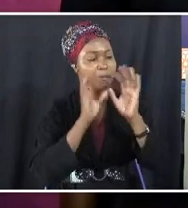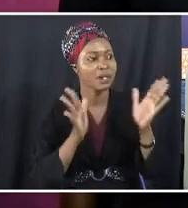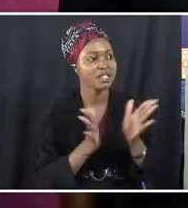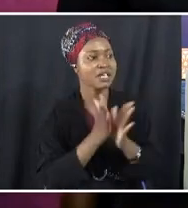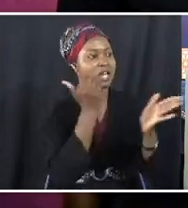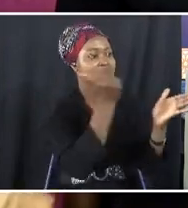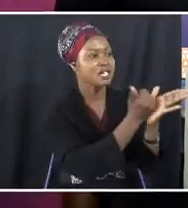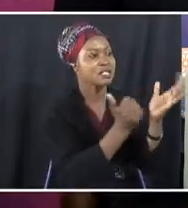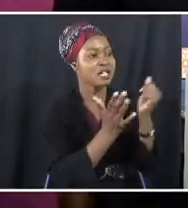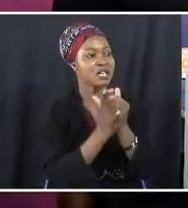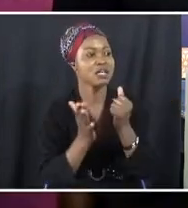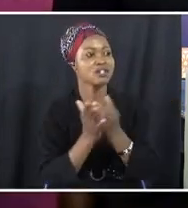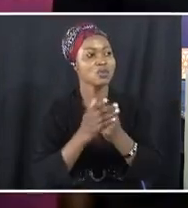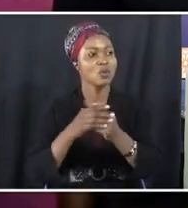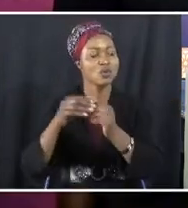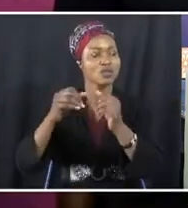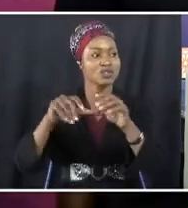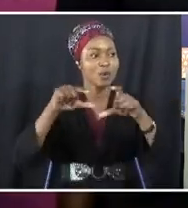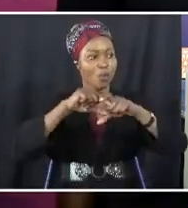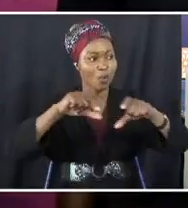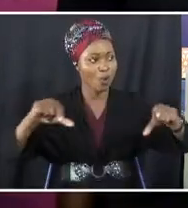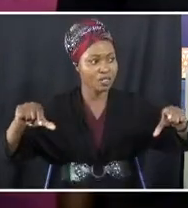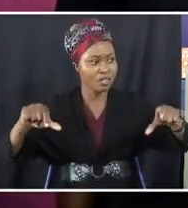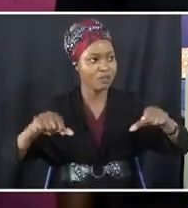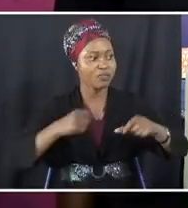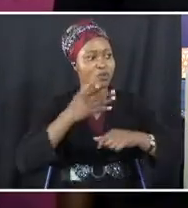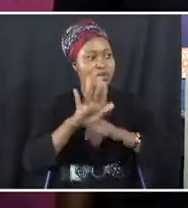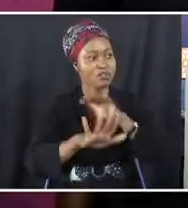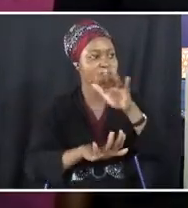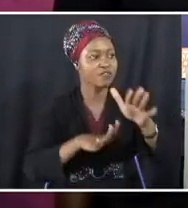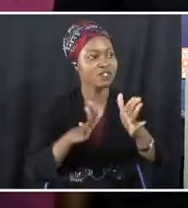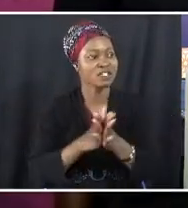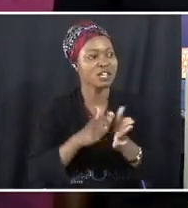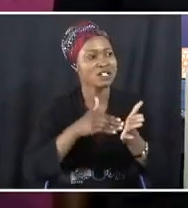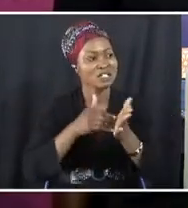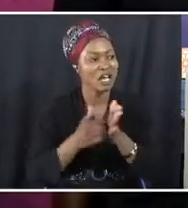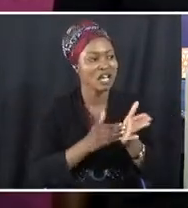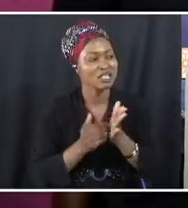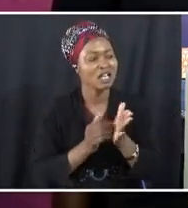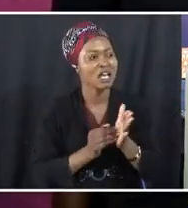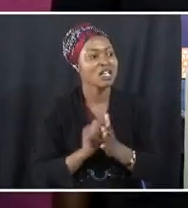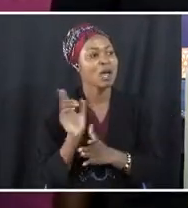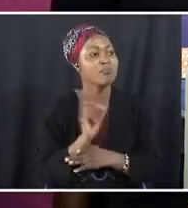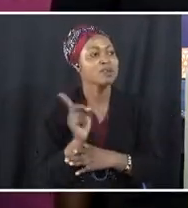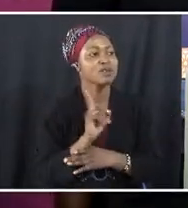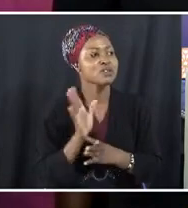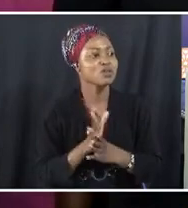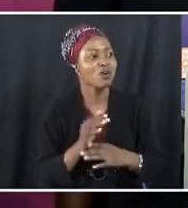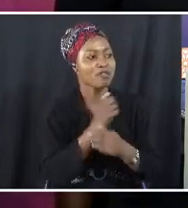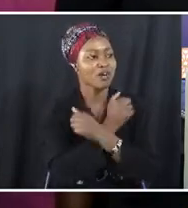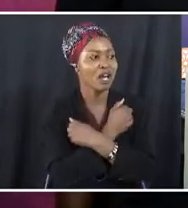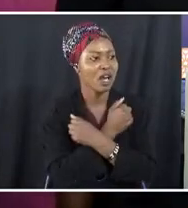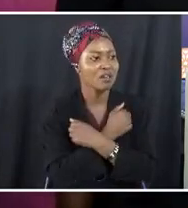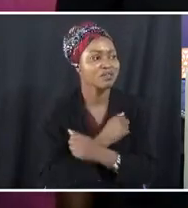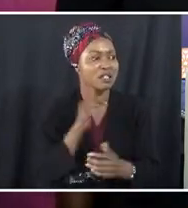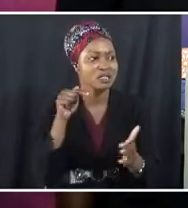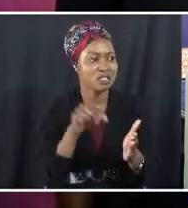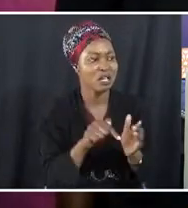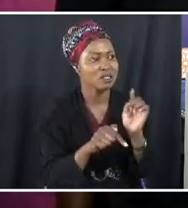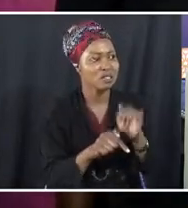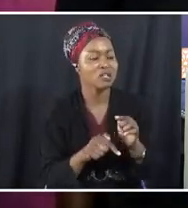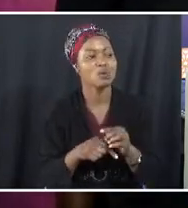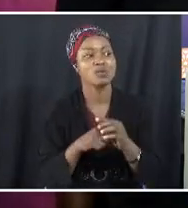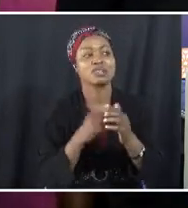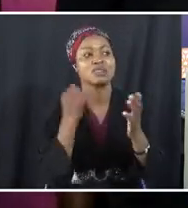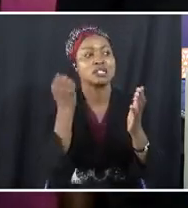blessing, nailed to the wooden bars. Those feet so tireless on ministries of love, spiked to the